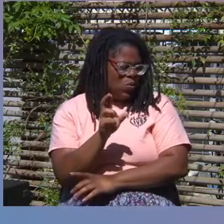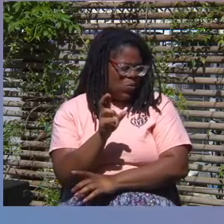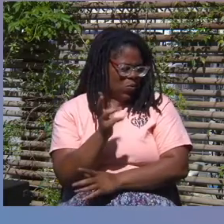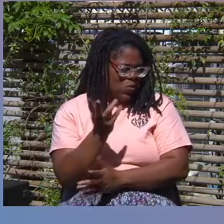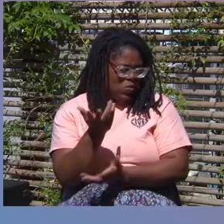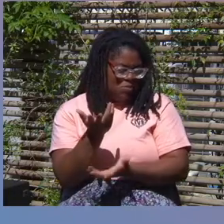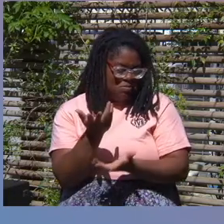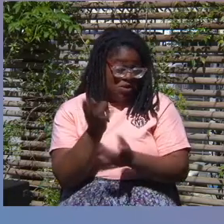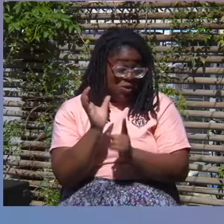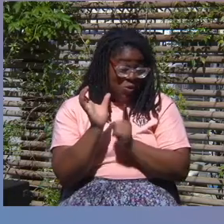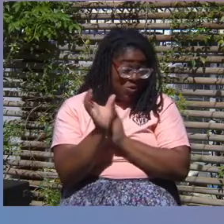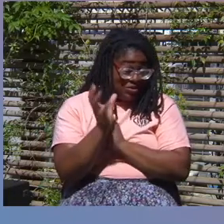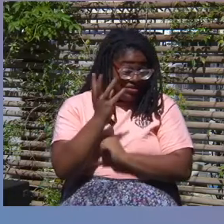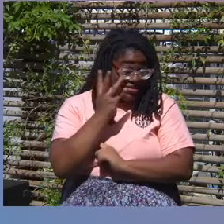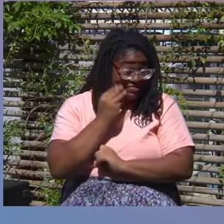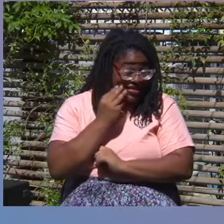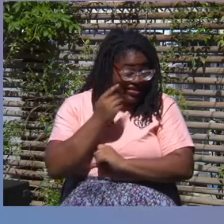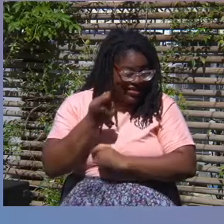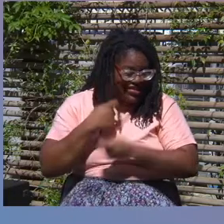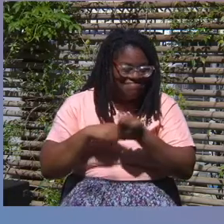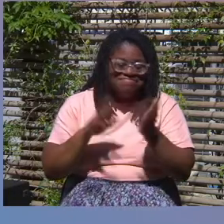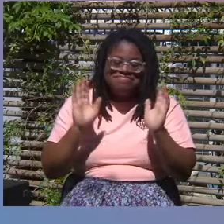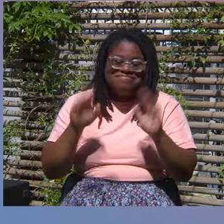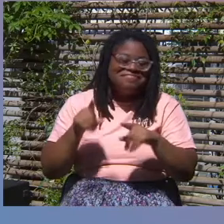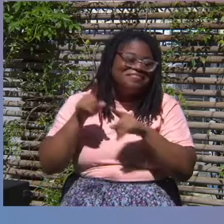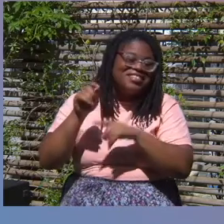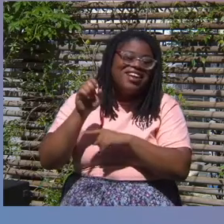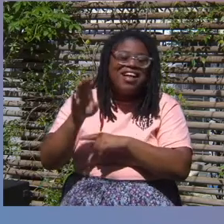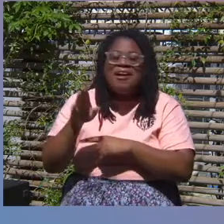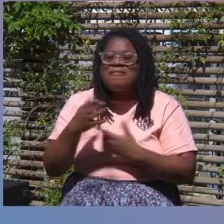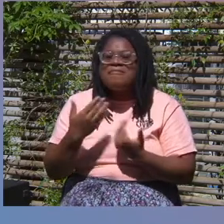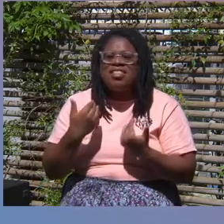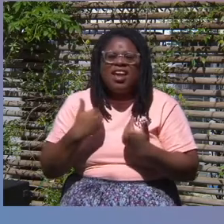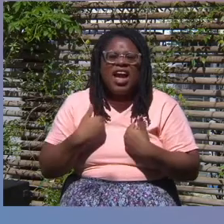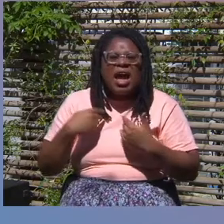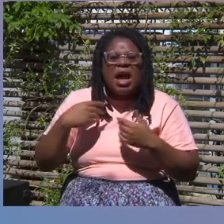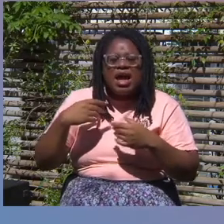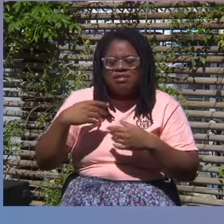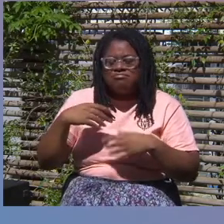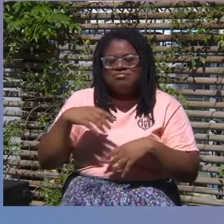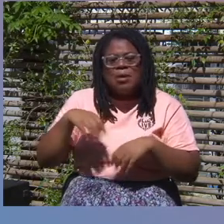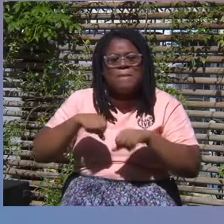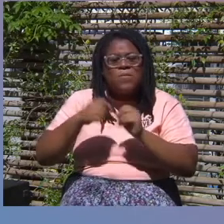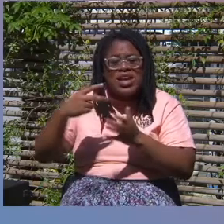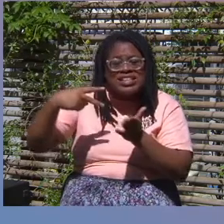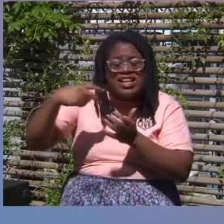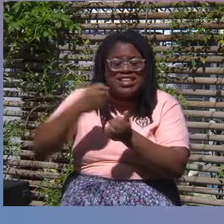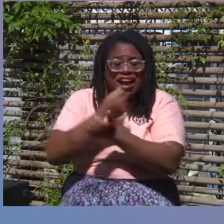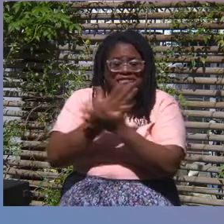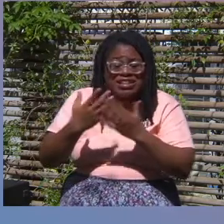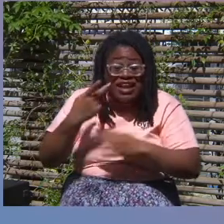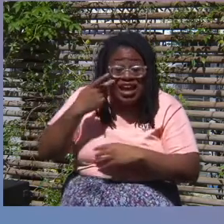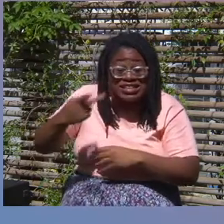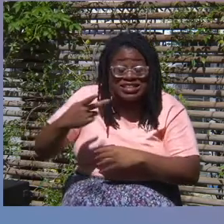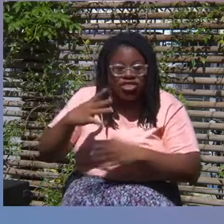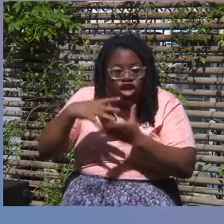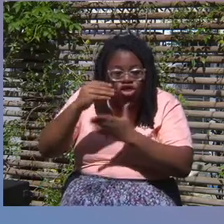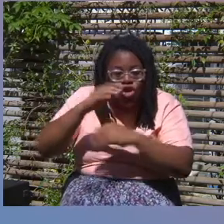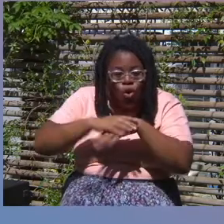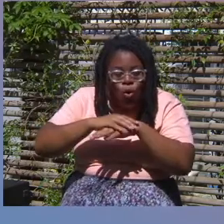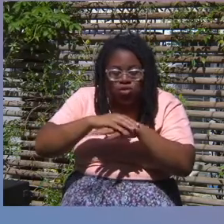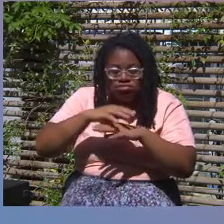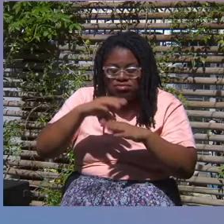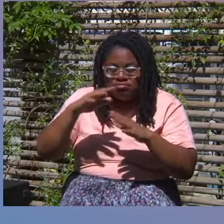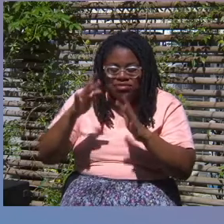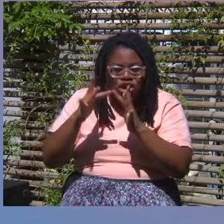real cultural experience. We went in there. They had people breakdancing harder than anything I'd ever seen. They learned it on the